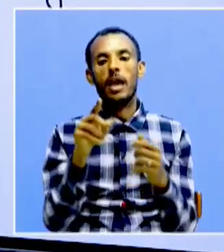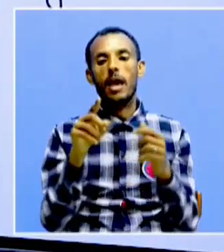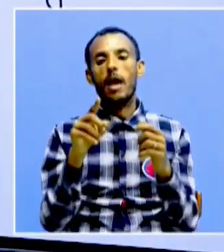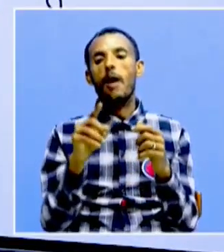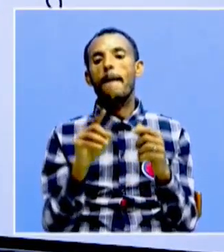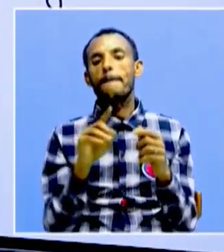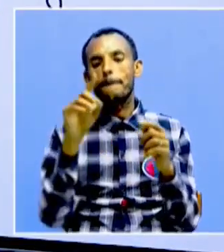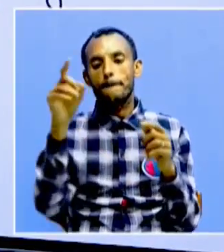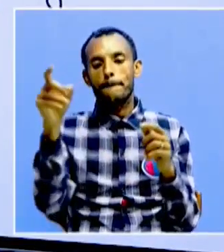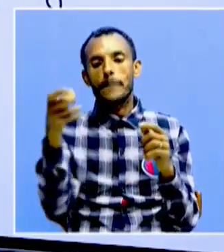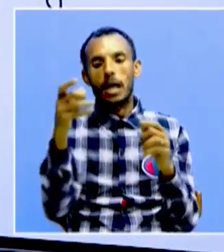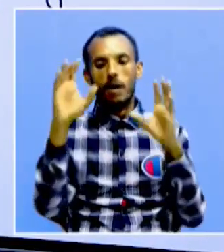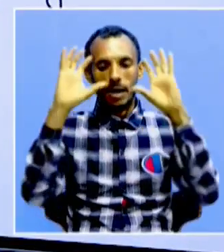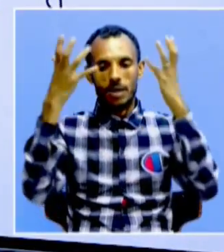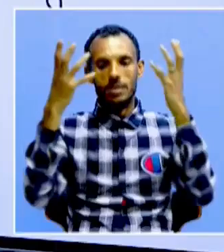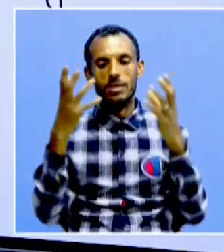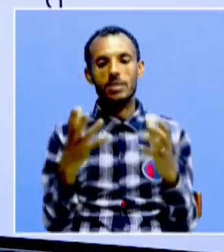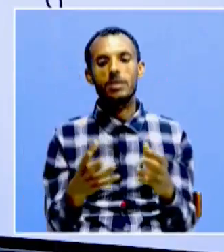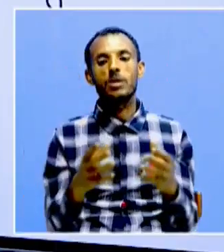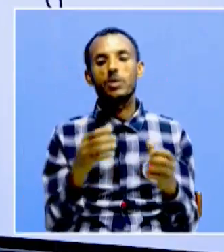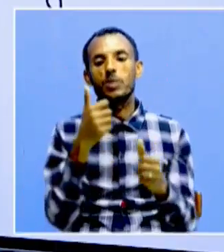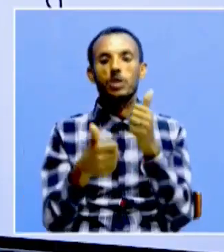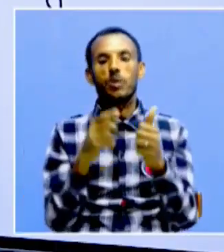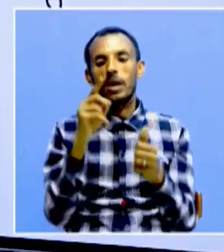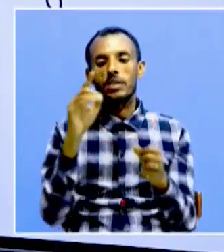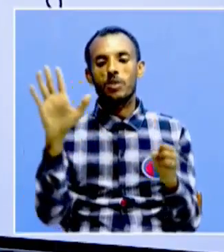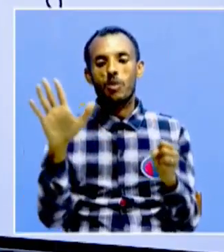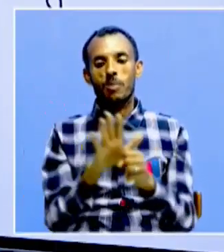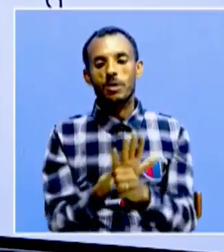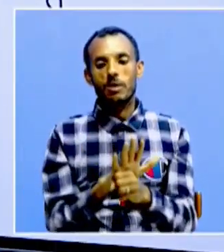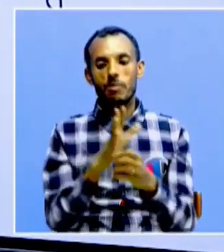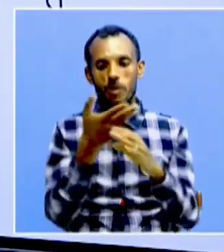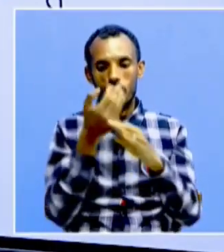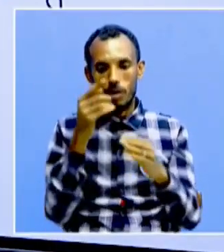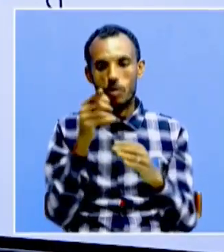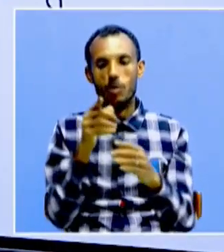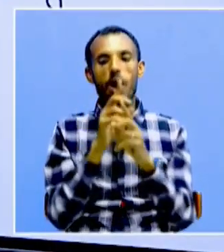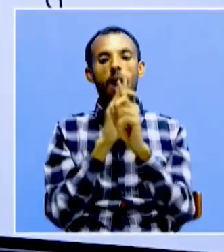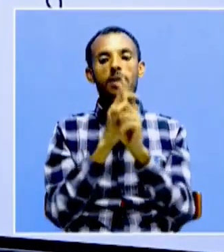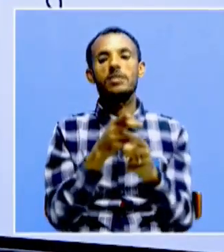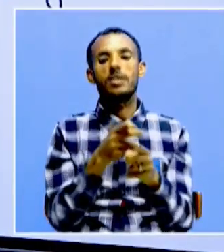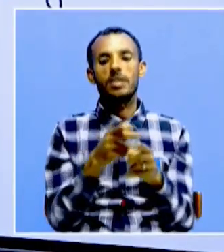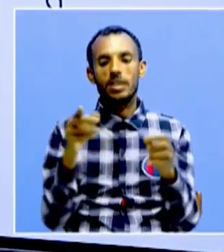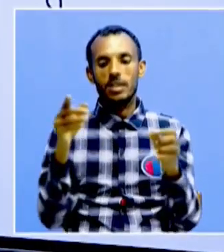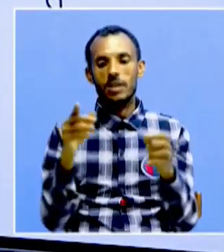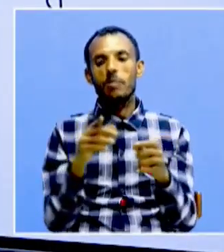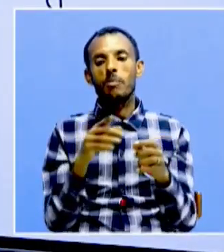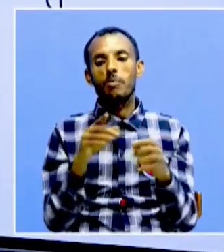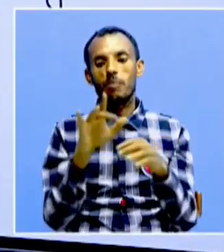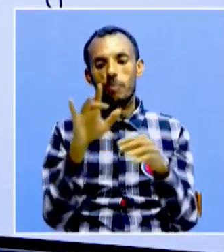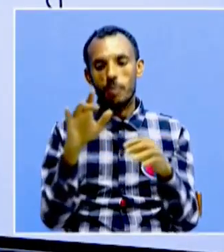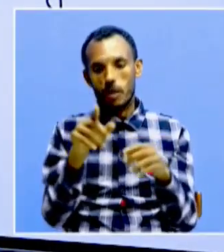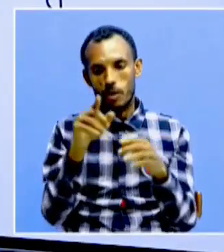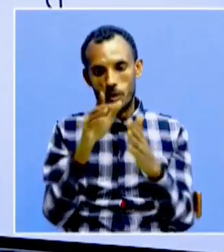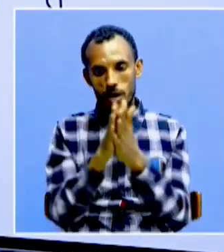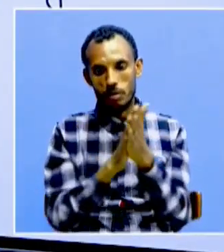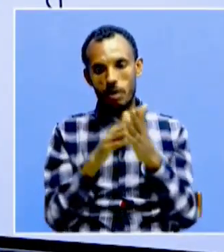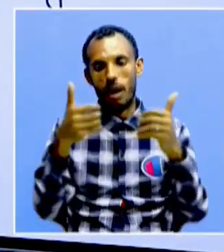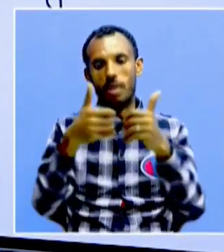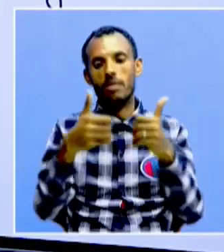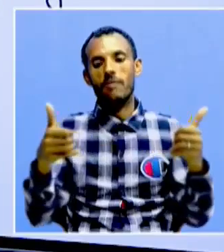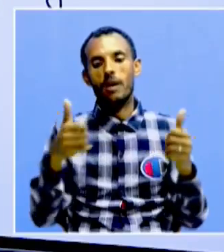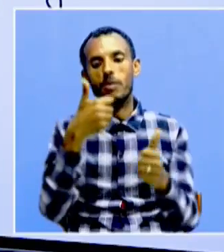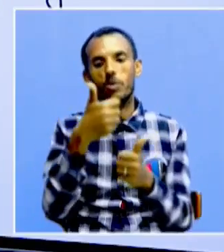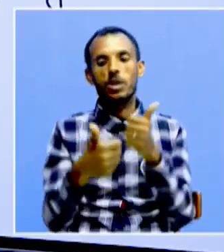angry. Which one is complete? Before you answer, before you go to the incomplete sentence, you need to identify